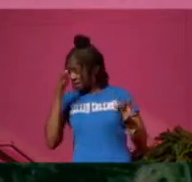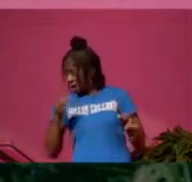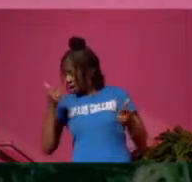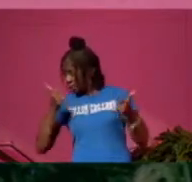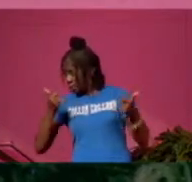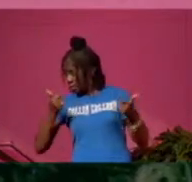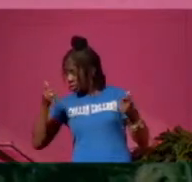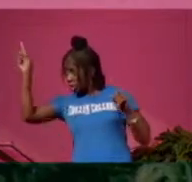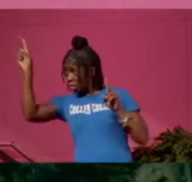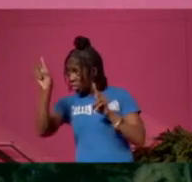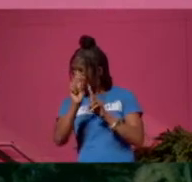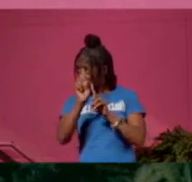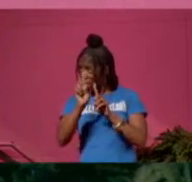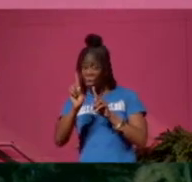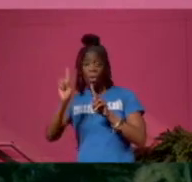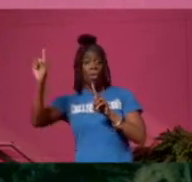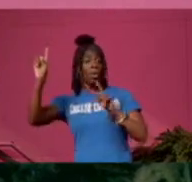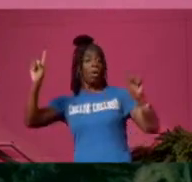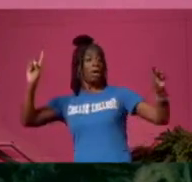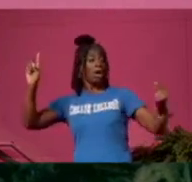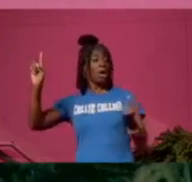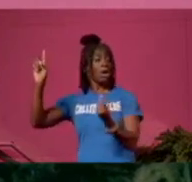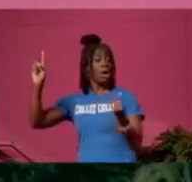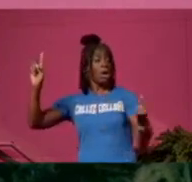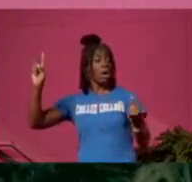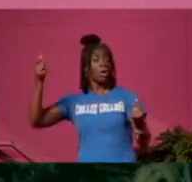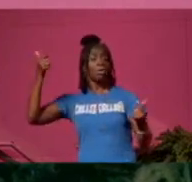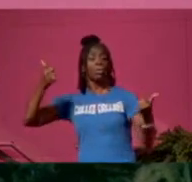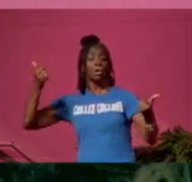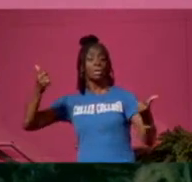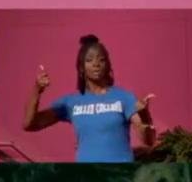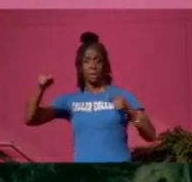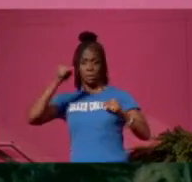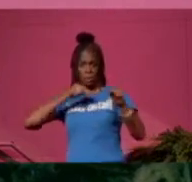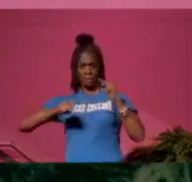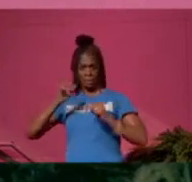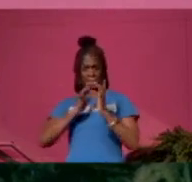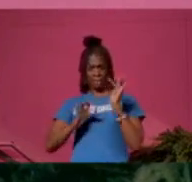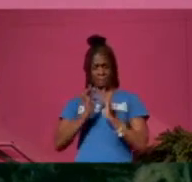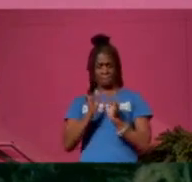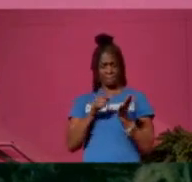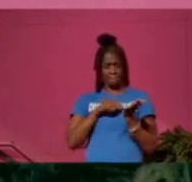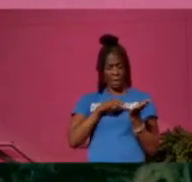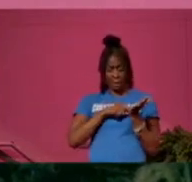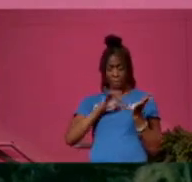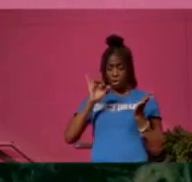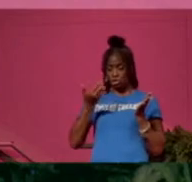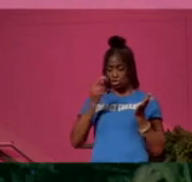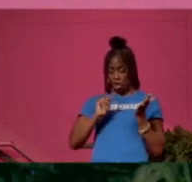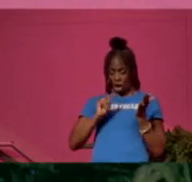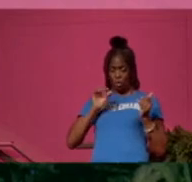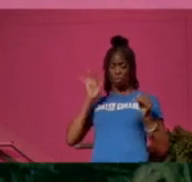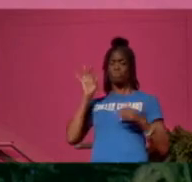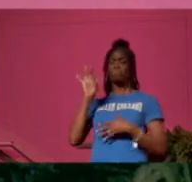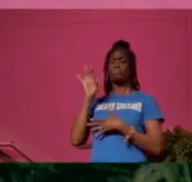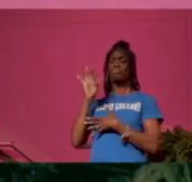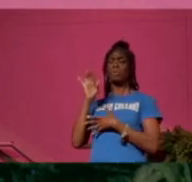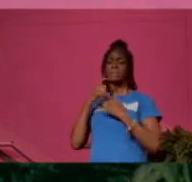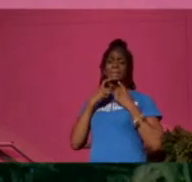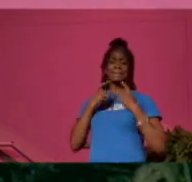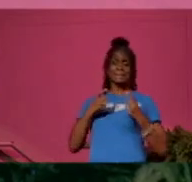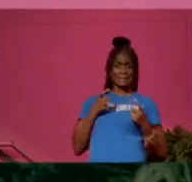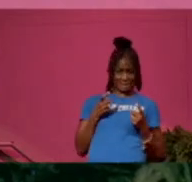baptizing, preaching a gospel of repentance and forgiveness of sin. And I know it's about to get quiet in here because we don't preach about sin no